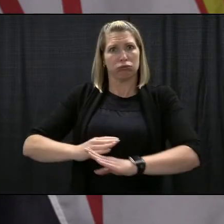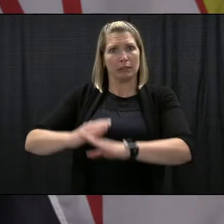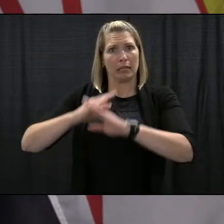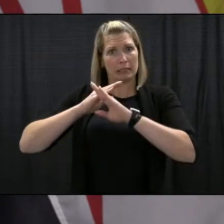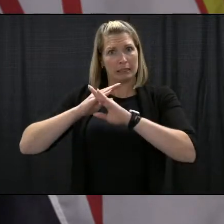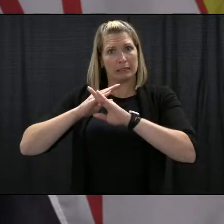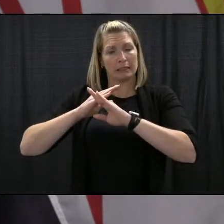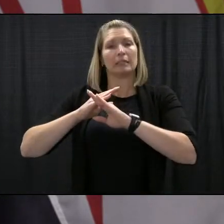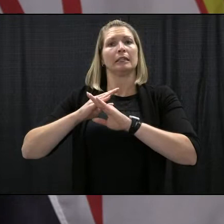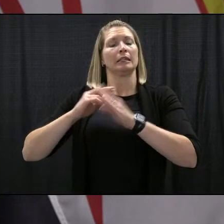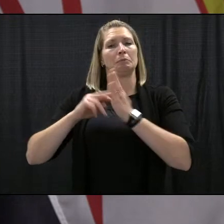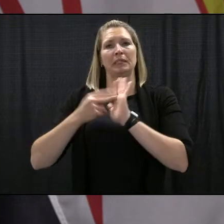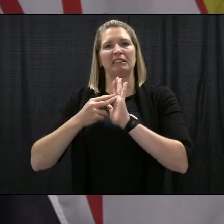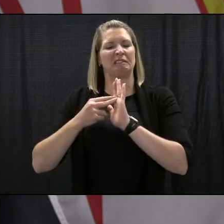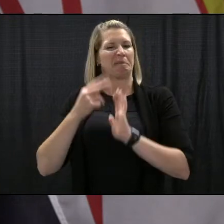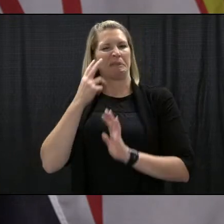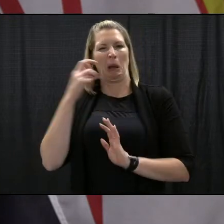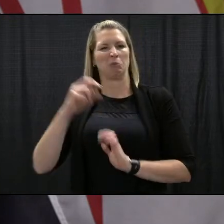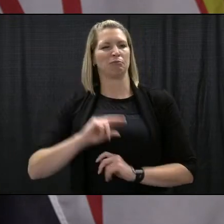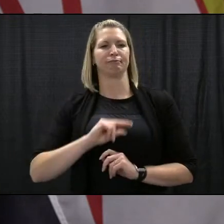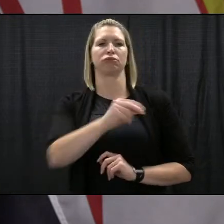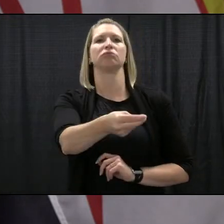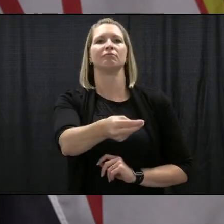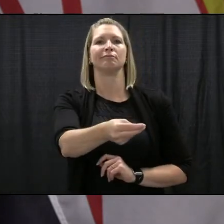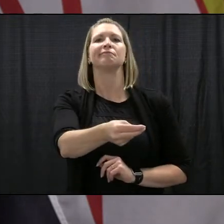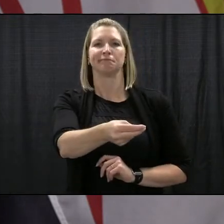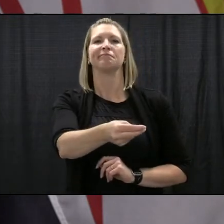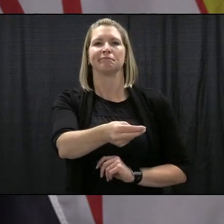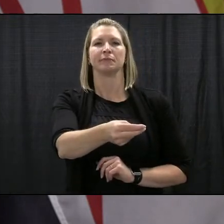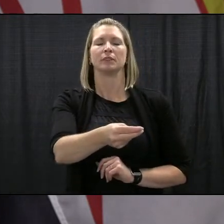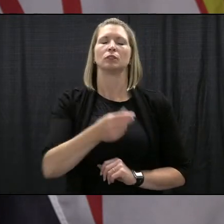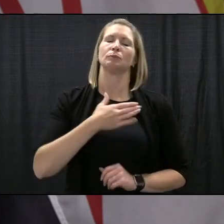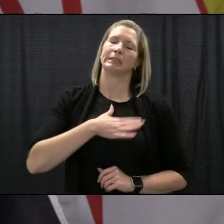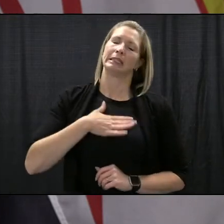you can transmit the virus to others. So please make the choice